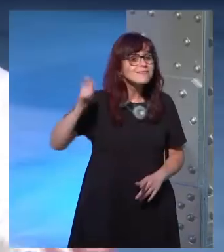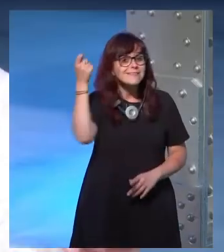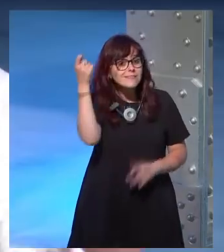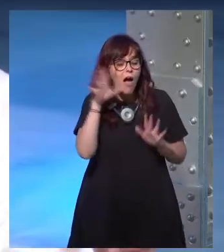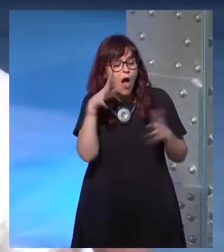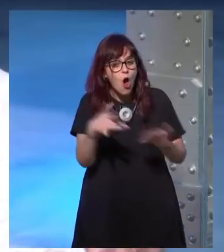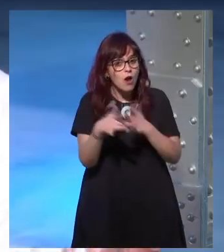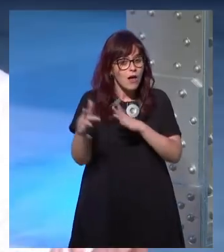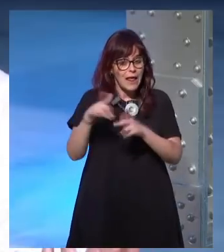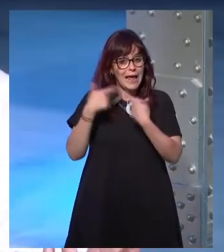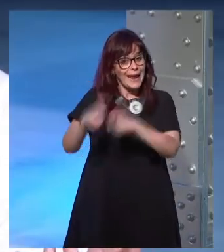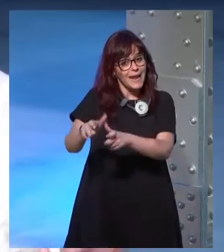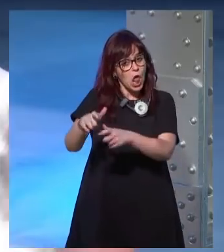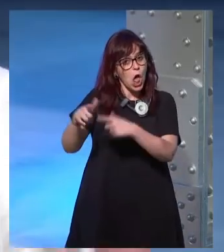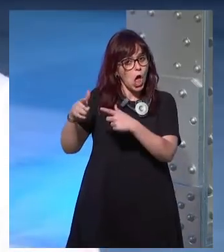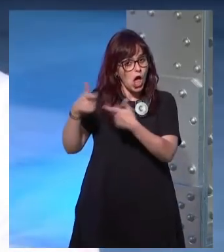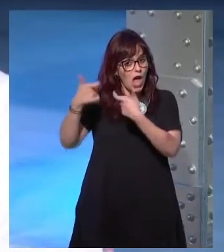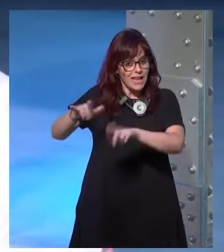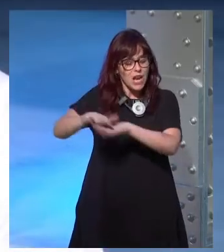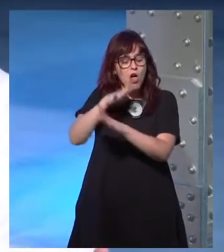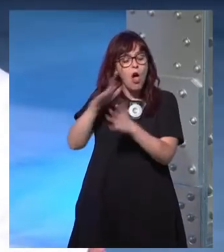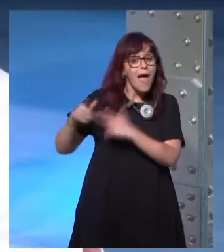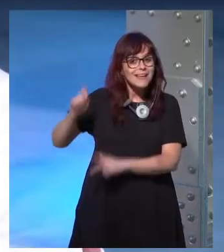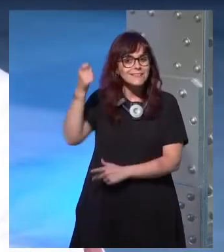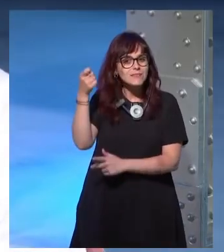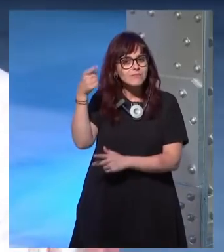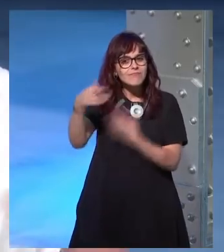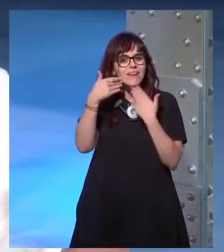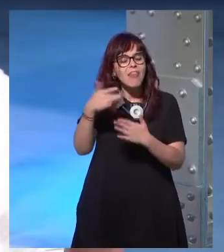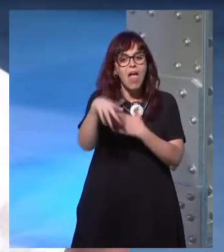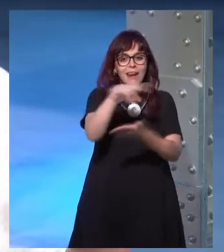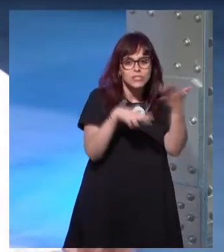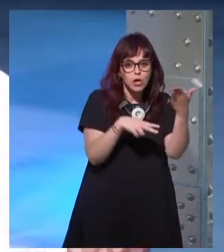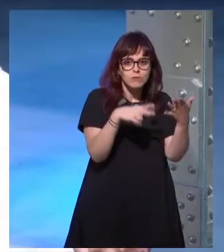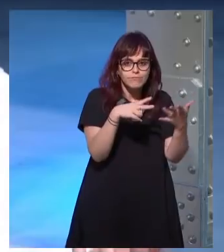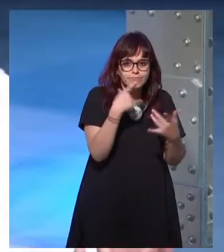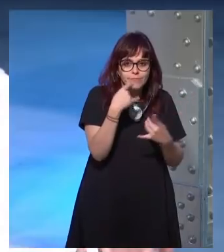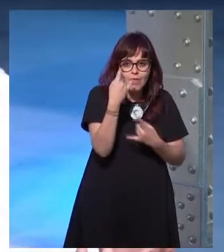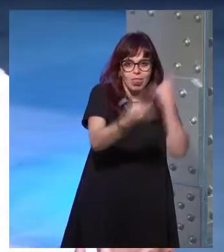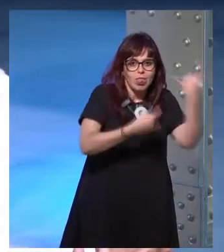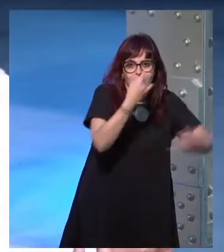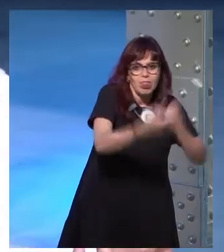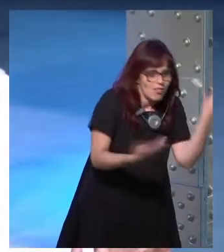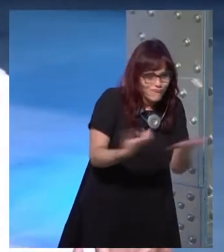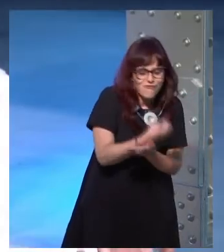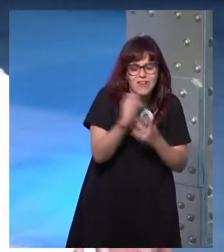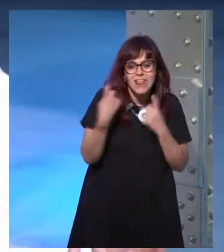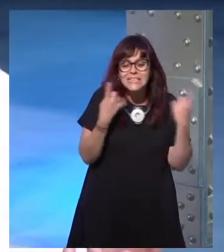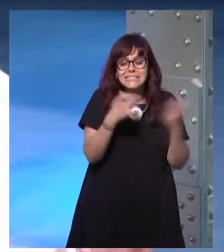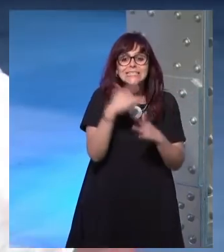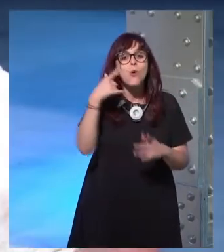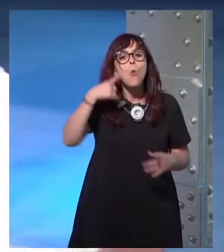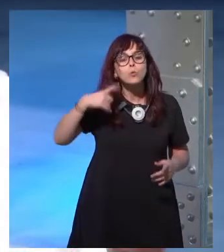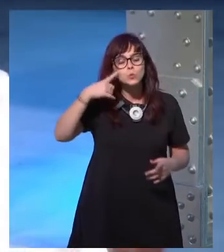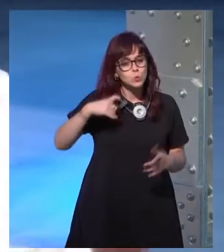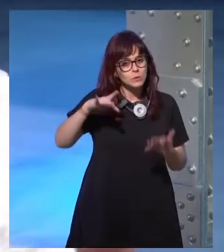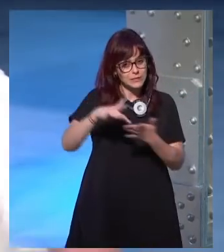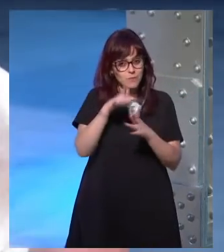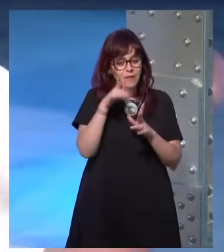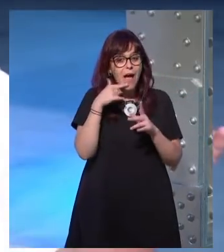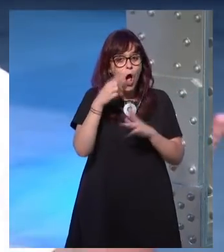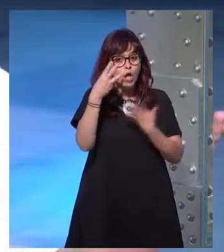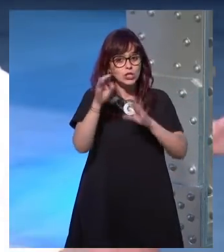It's like when you are used to inequality, and, you know, like 80%, you know, of the people in your field are men and